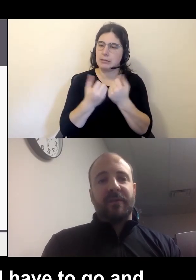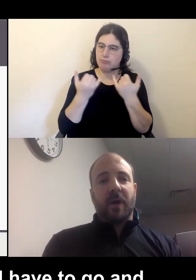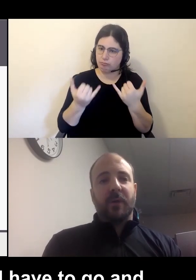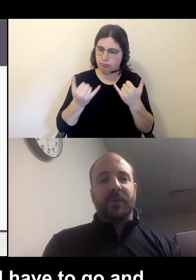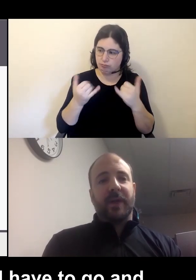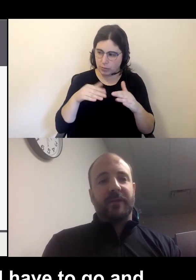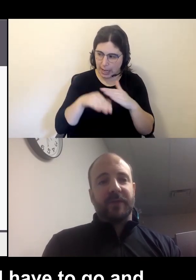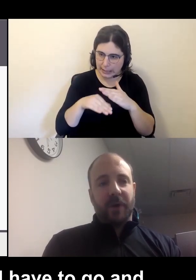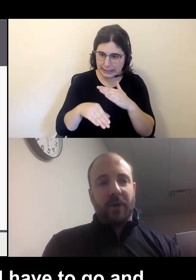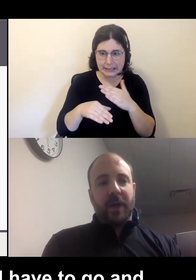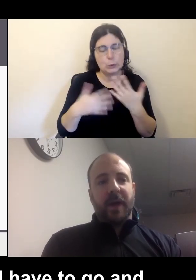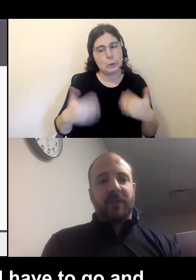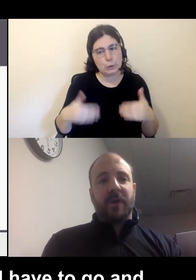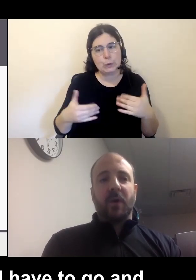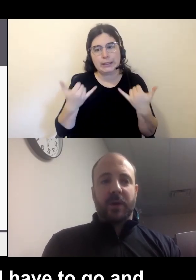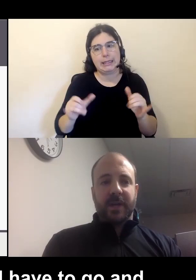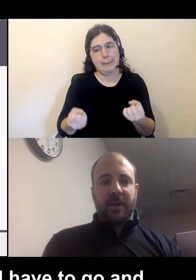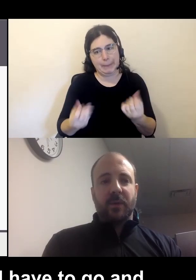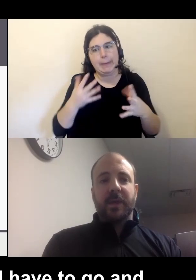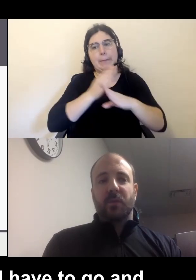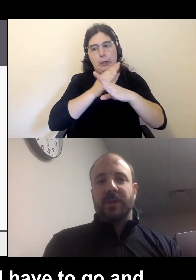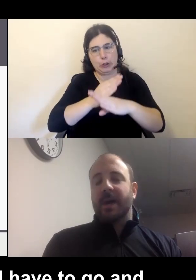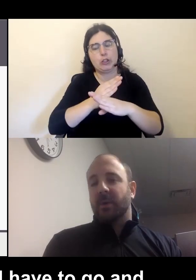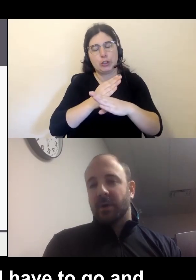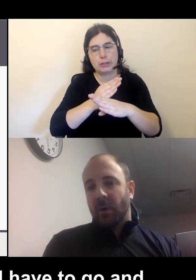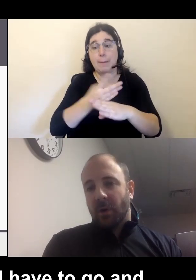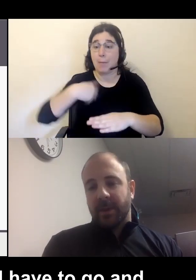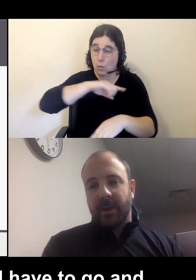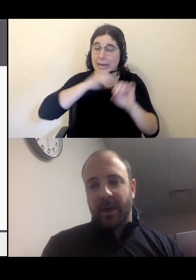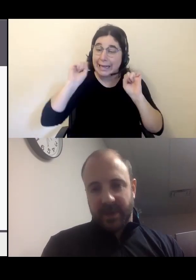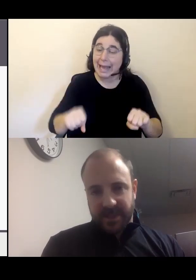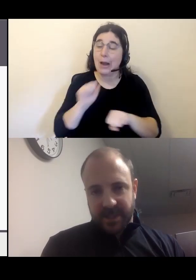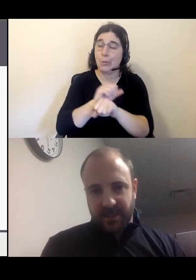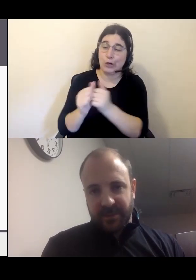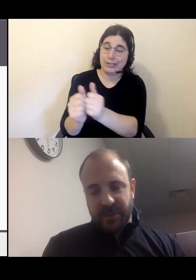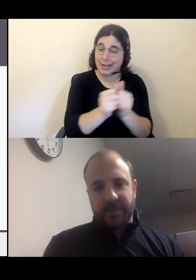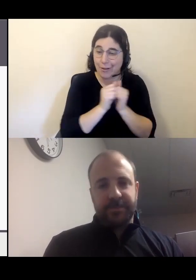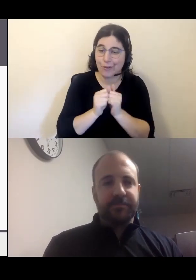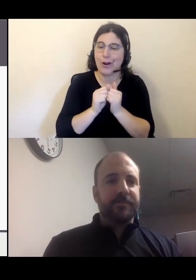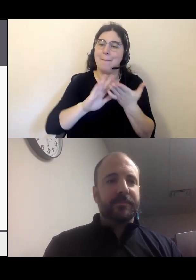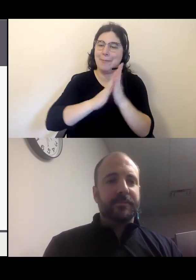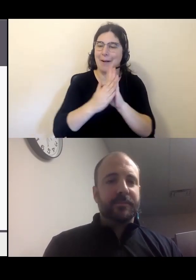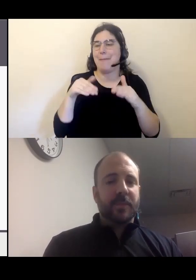how far we still have to go. And if we all work together, we can reach our goal of an accessible future.